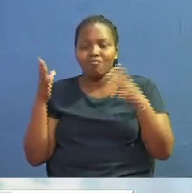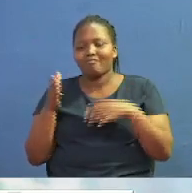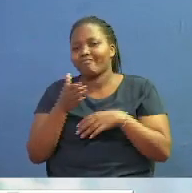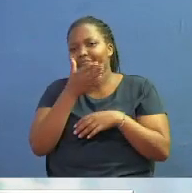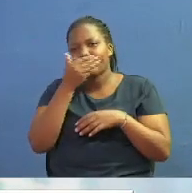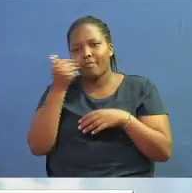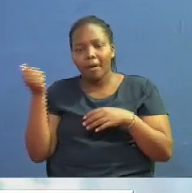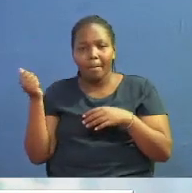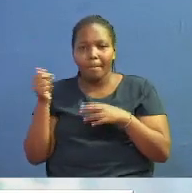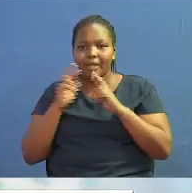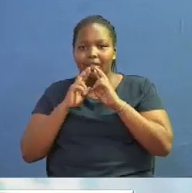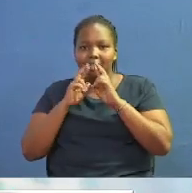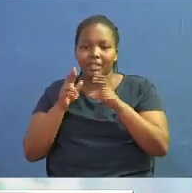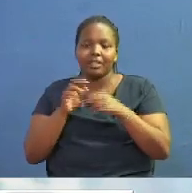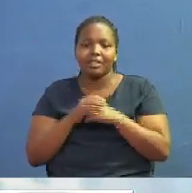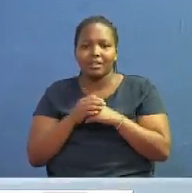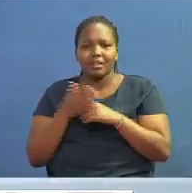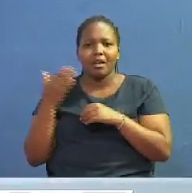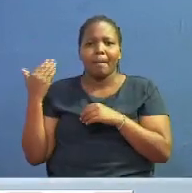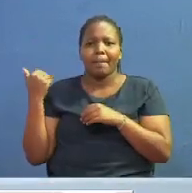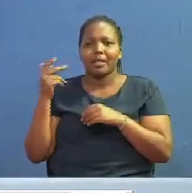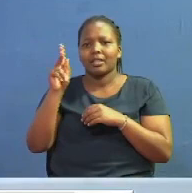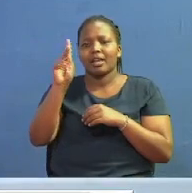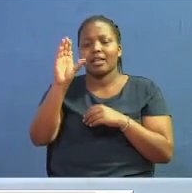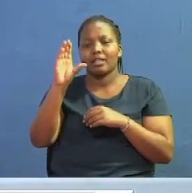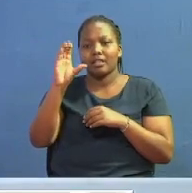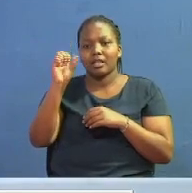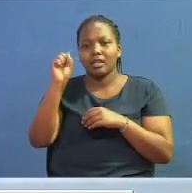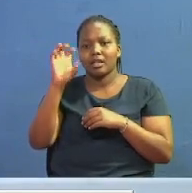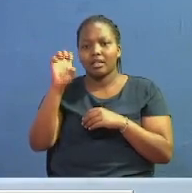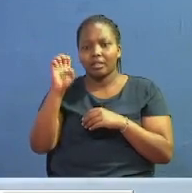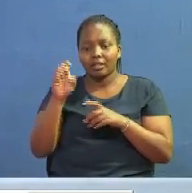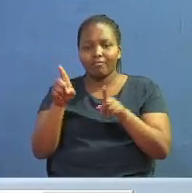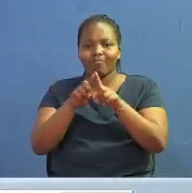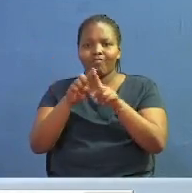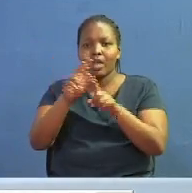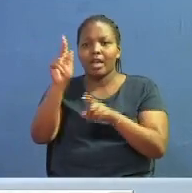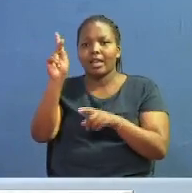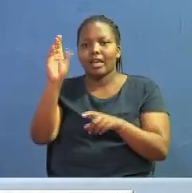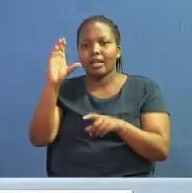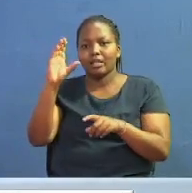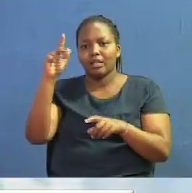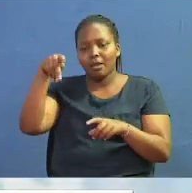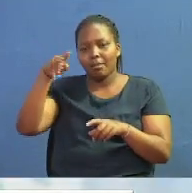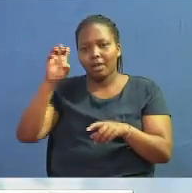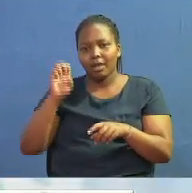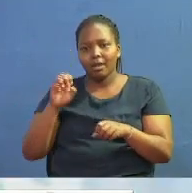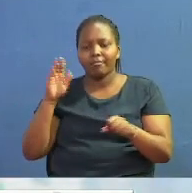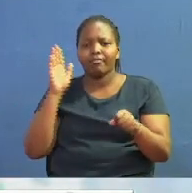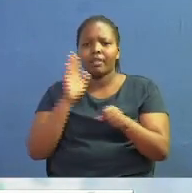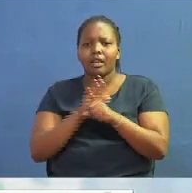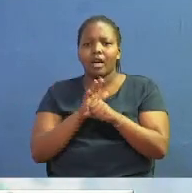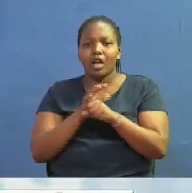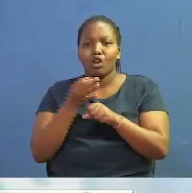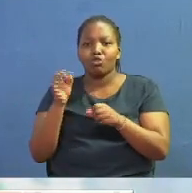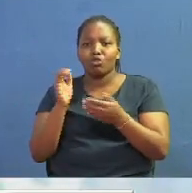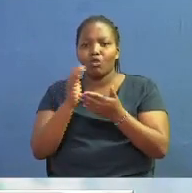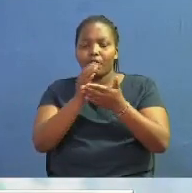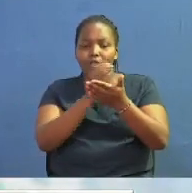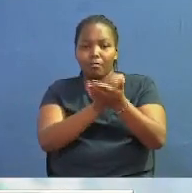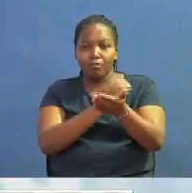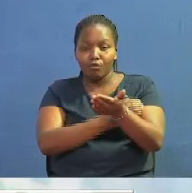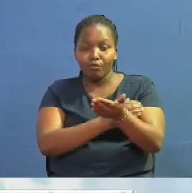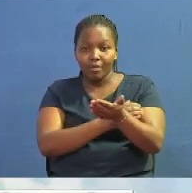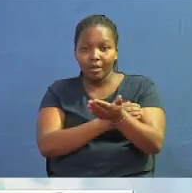saw in the previous KCSE and KCPE 2022, a lot of improvement has